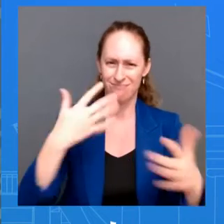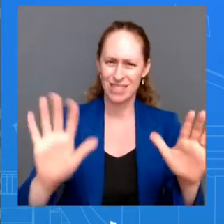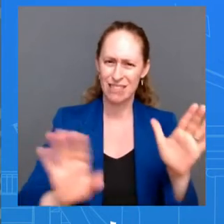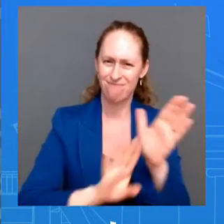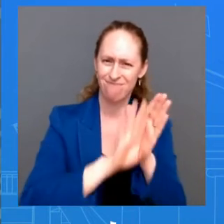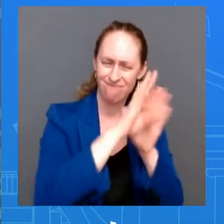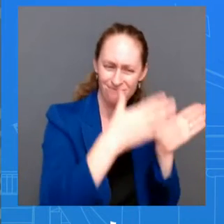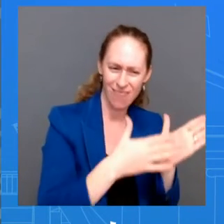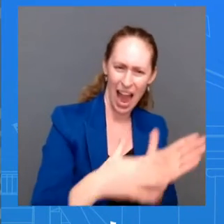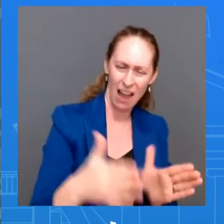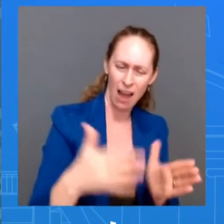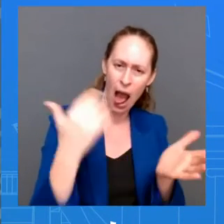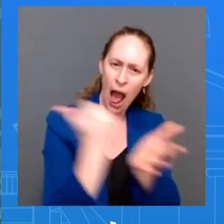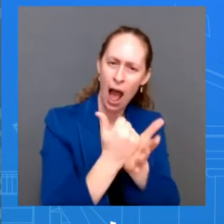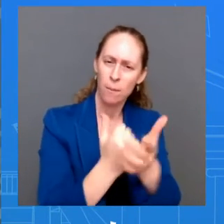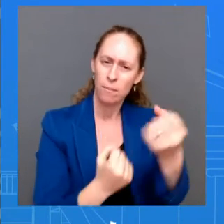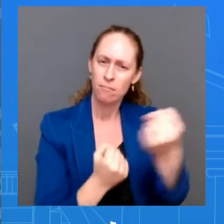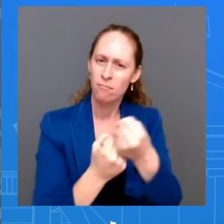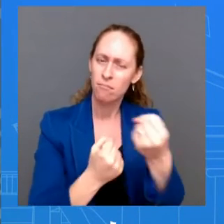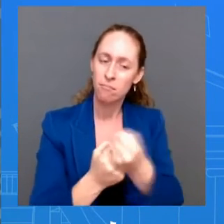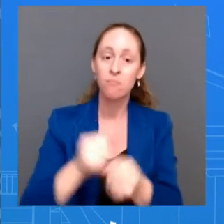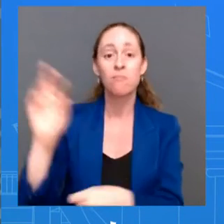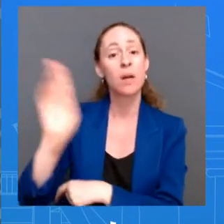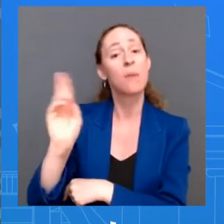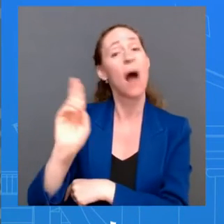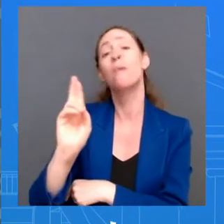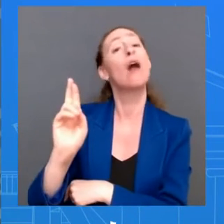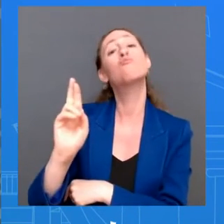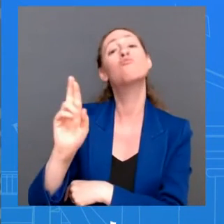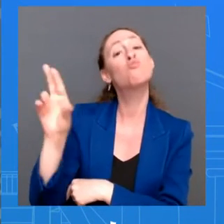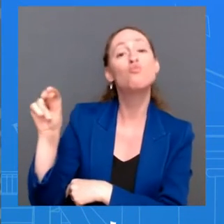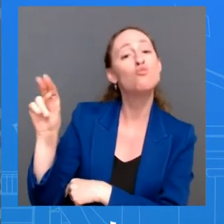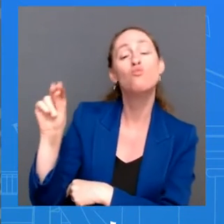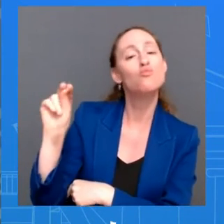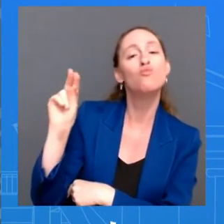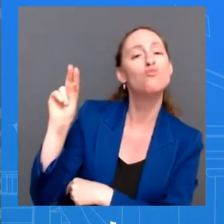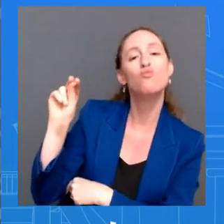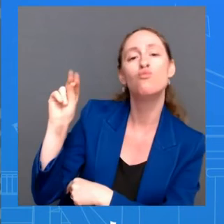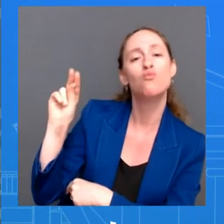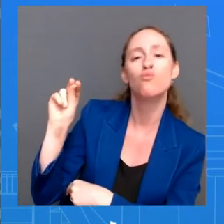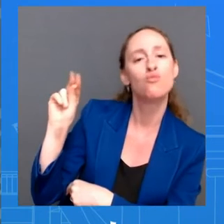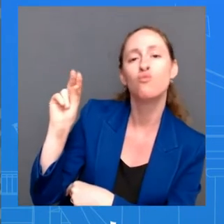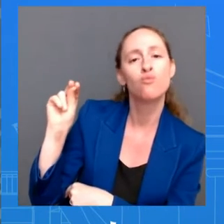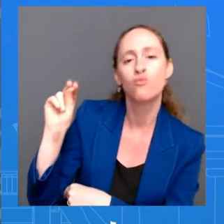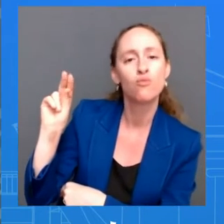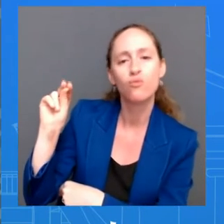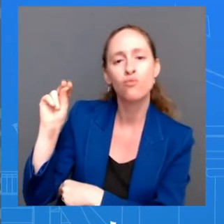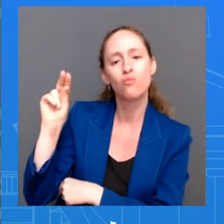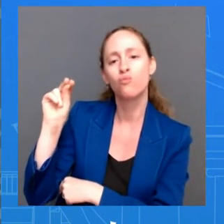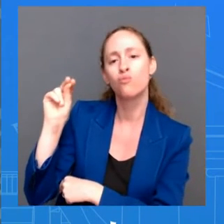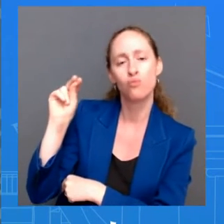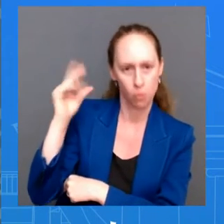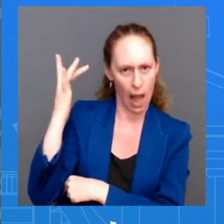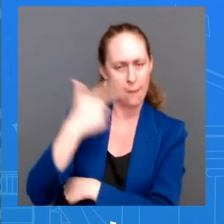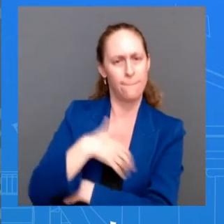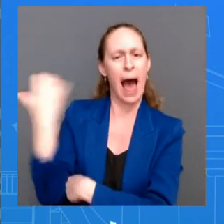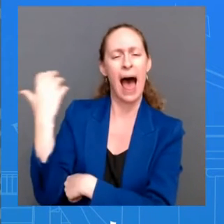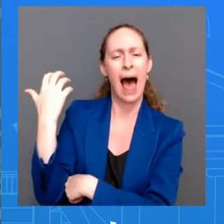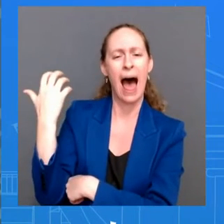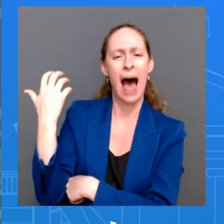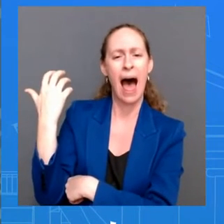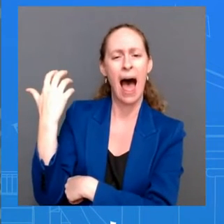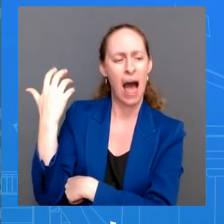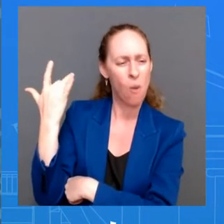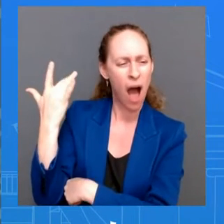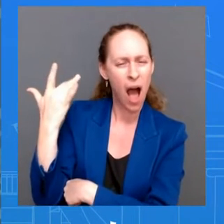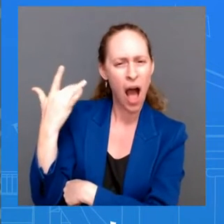that because they are angry about, I don't know, a procedure on the House that we can't even speak to. And